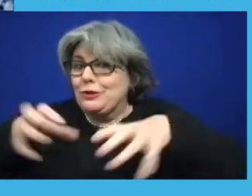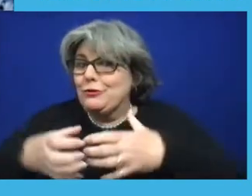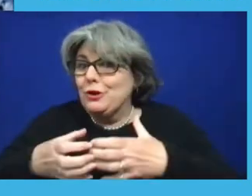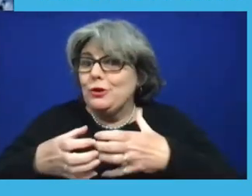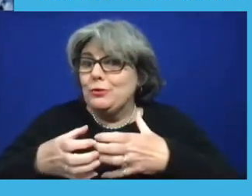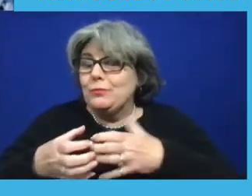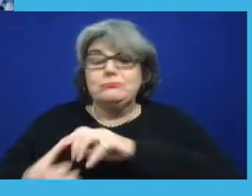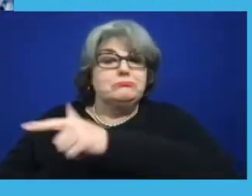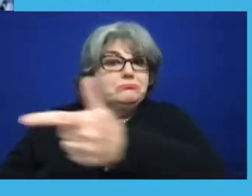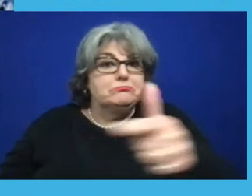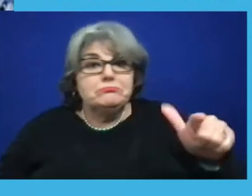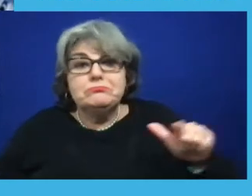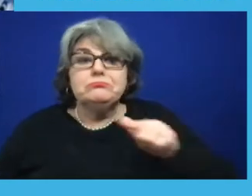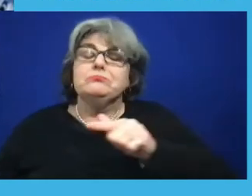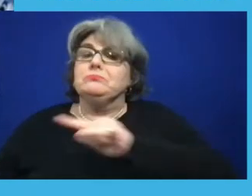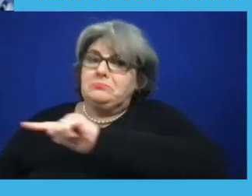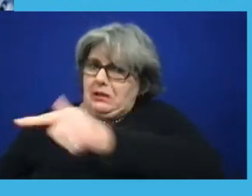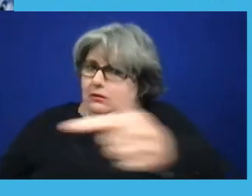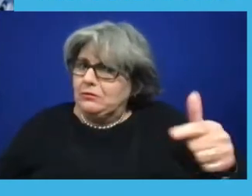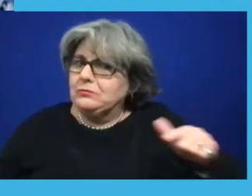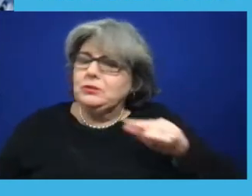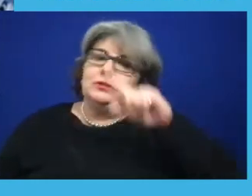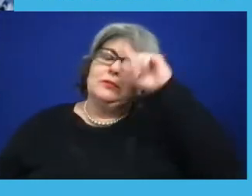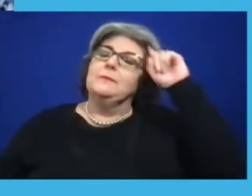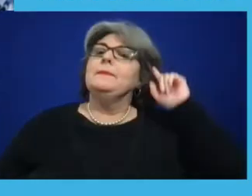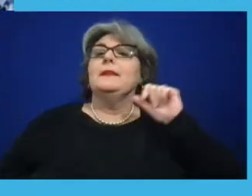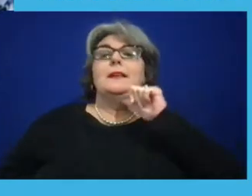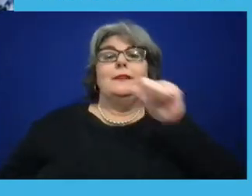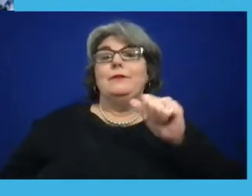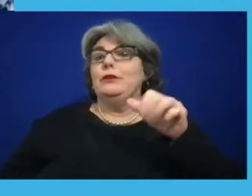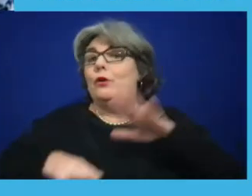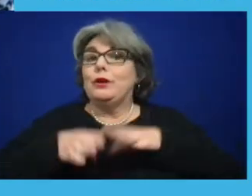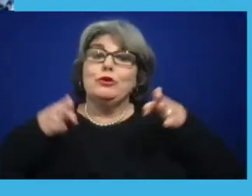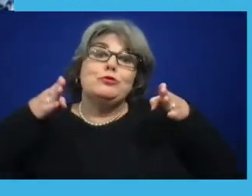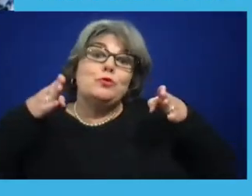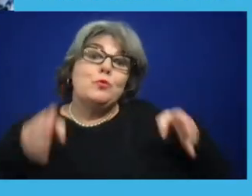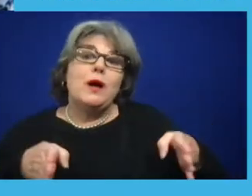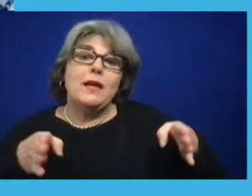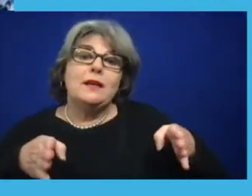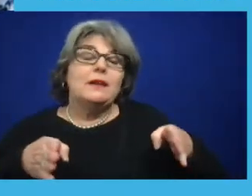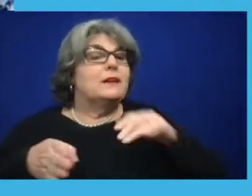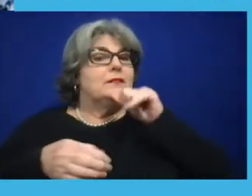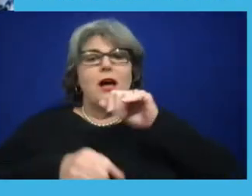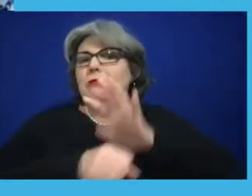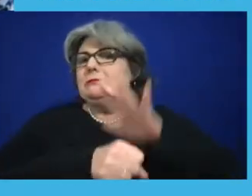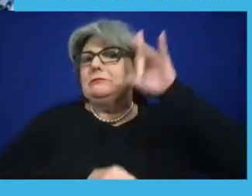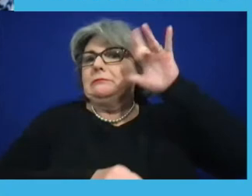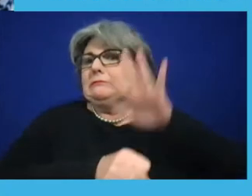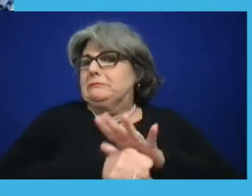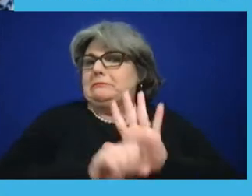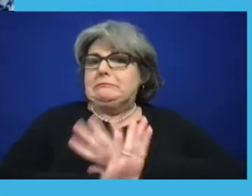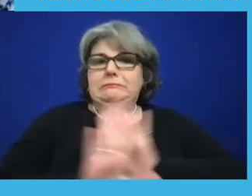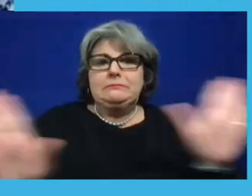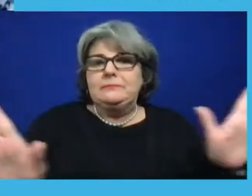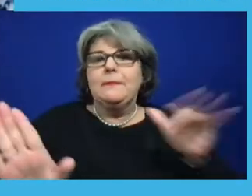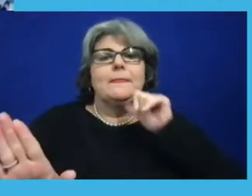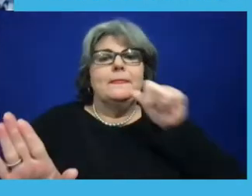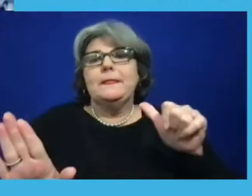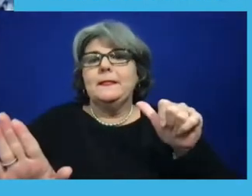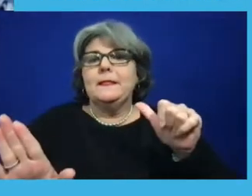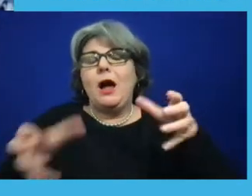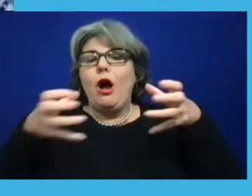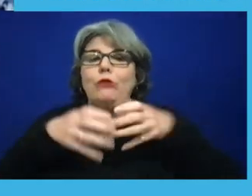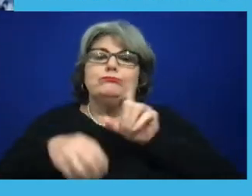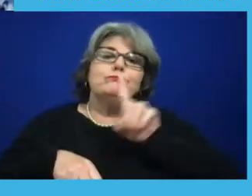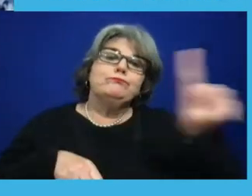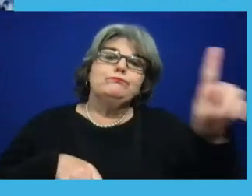should make decisions together as a group. Everybody gets a say. Everybody gets a turn. If you don't get your way,